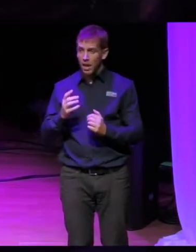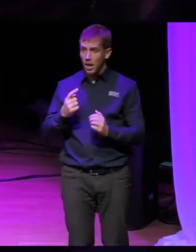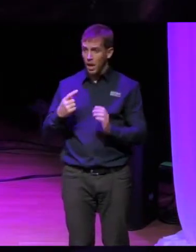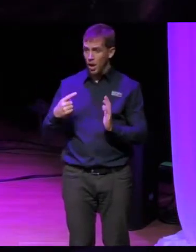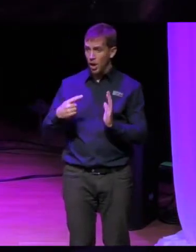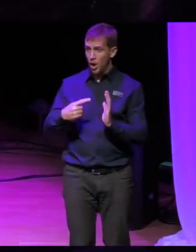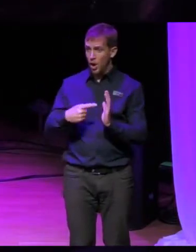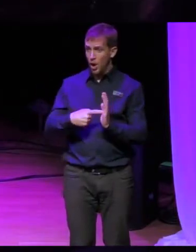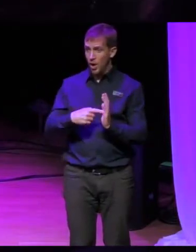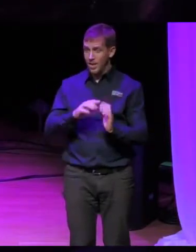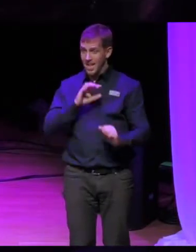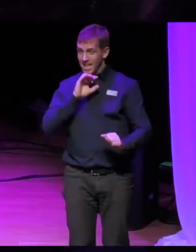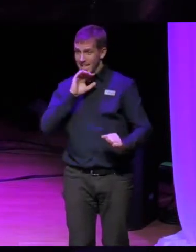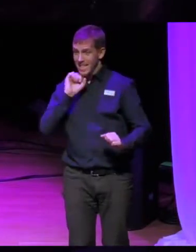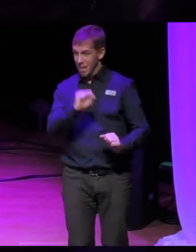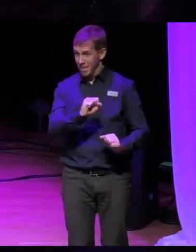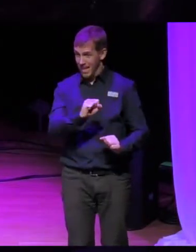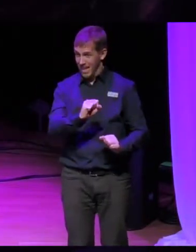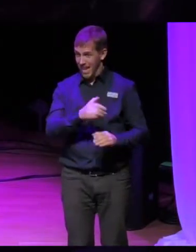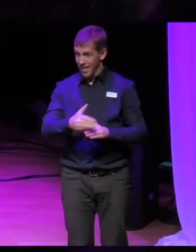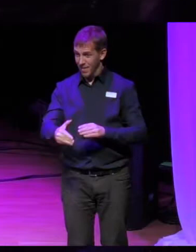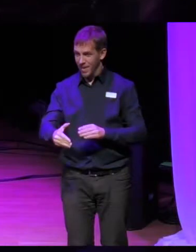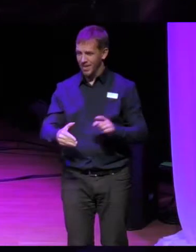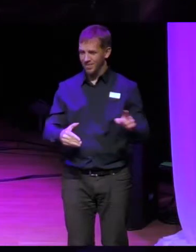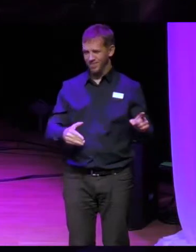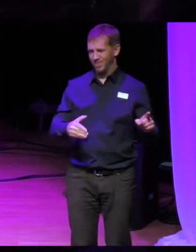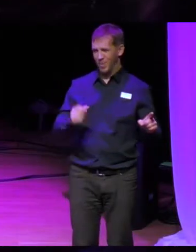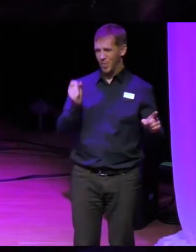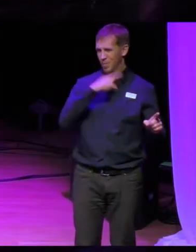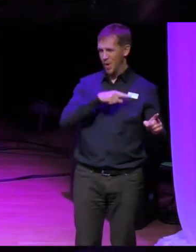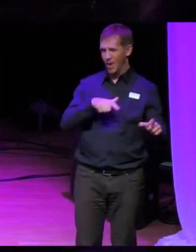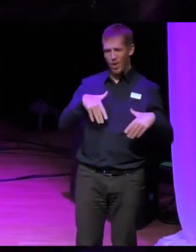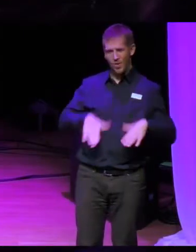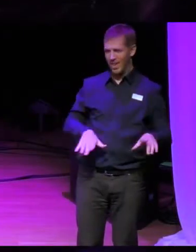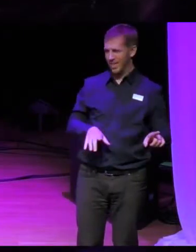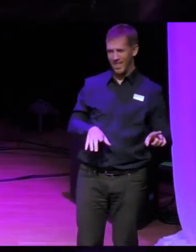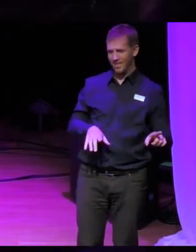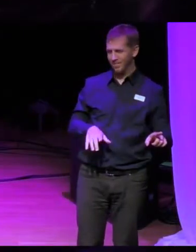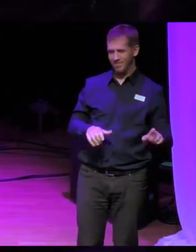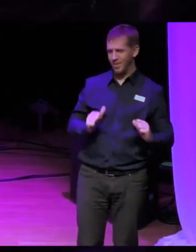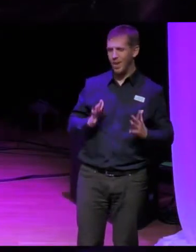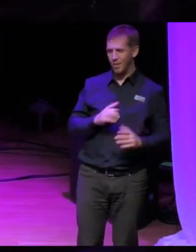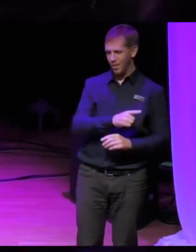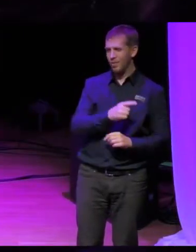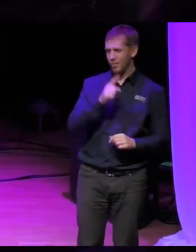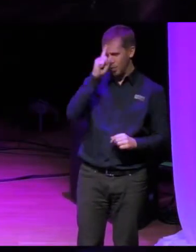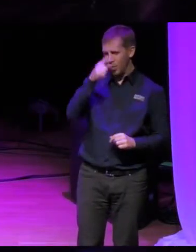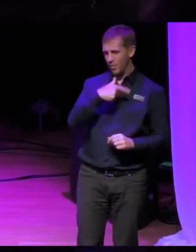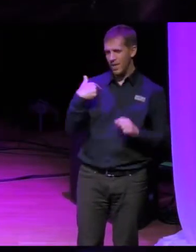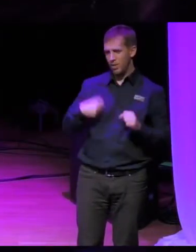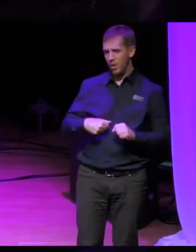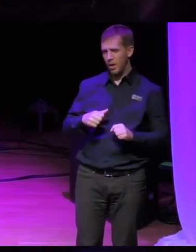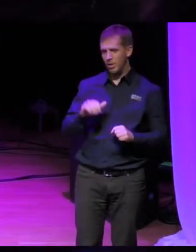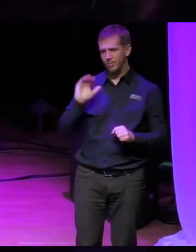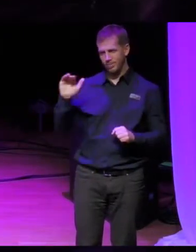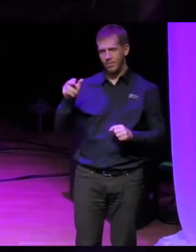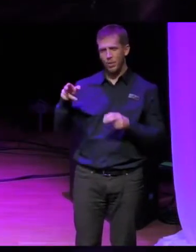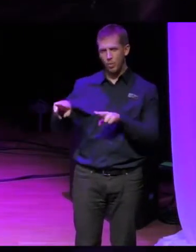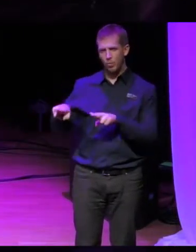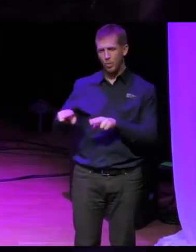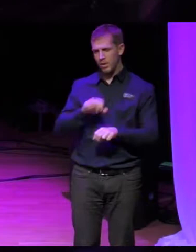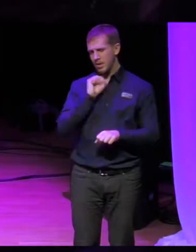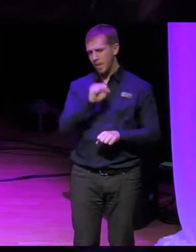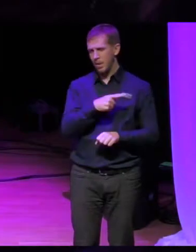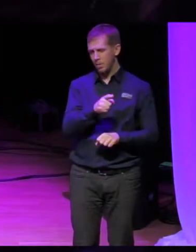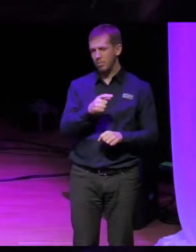be a surprise, as obviously after the election we announced, as did other groups, that we would be going to court over the, and we